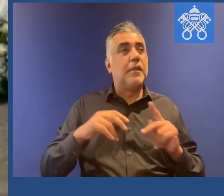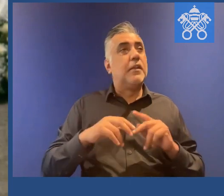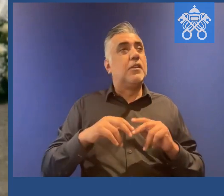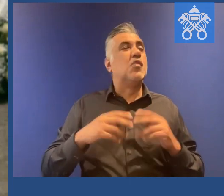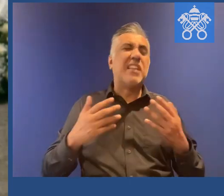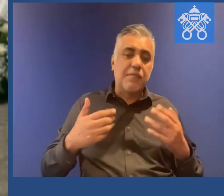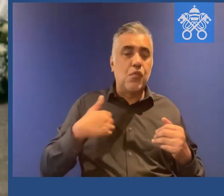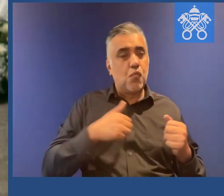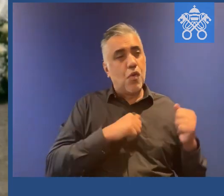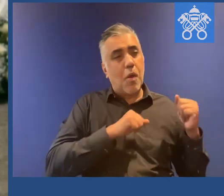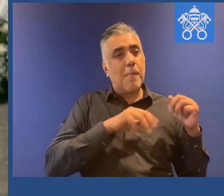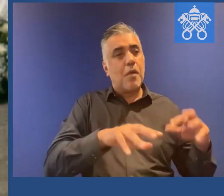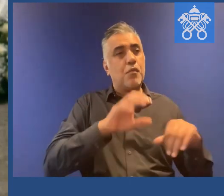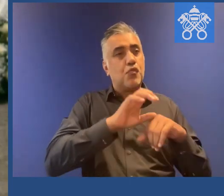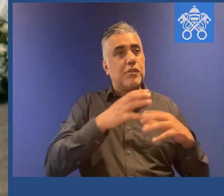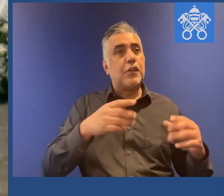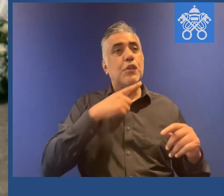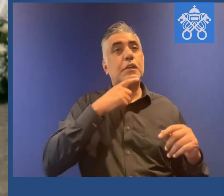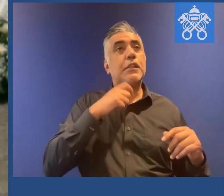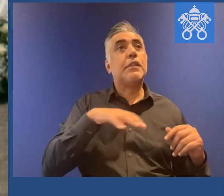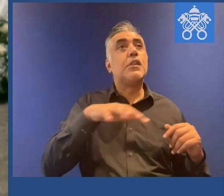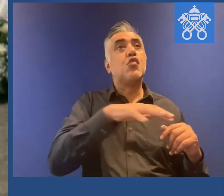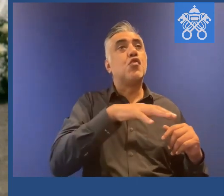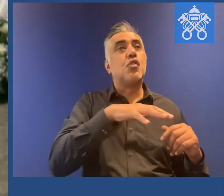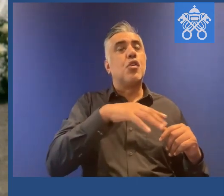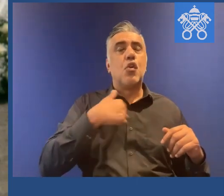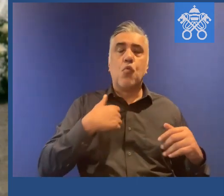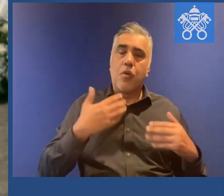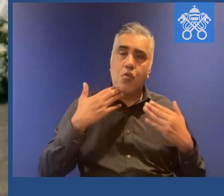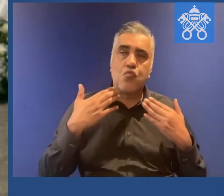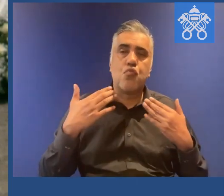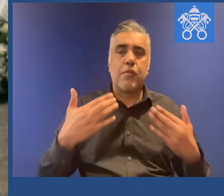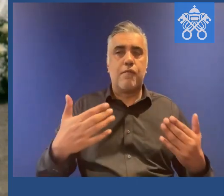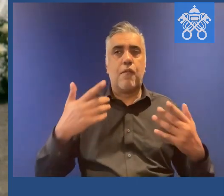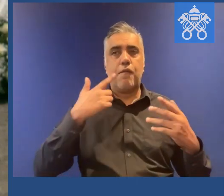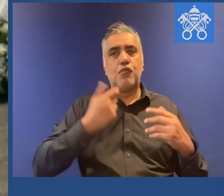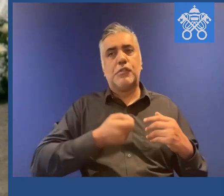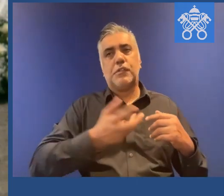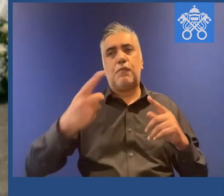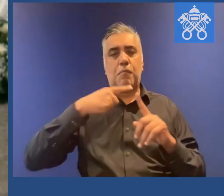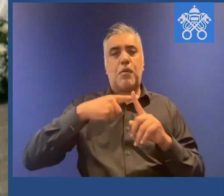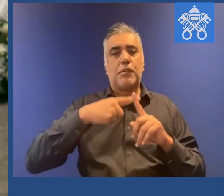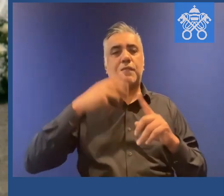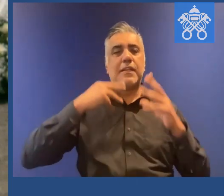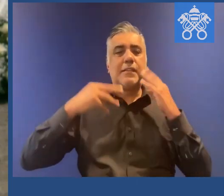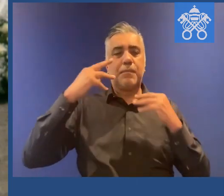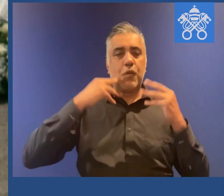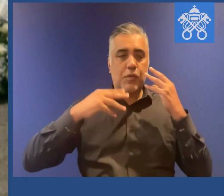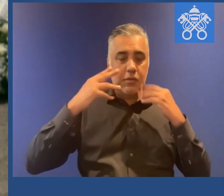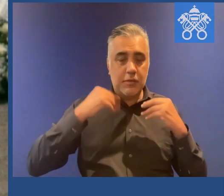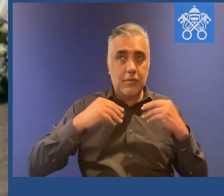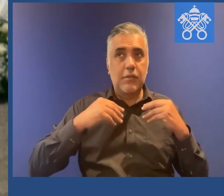are a migrant church in the desert, we are grateful for several positive experiences